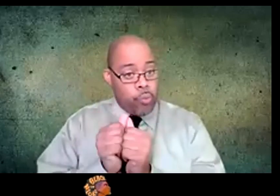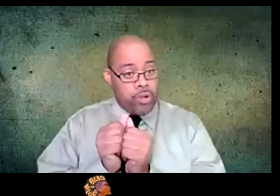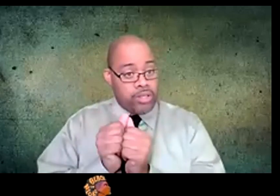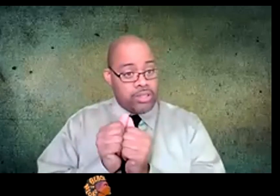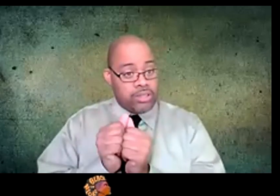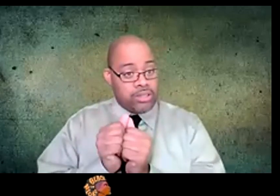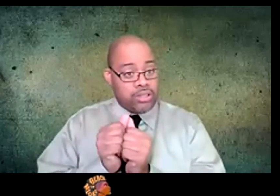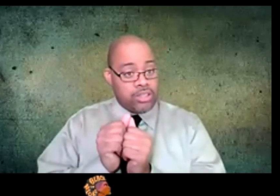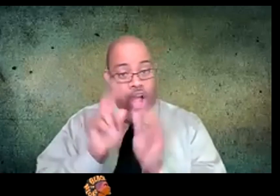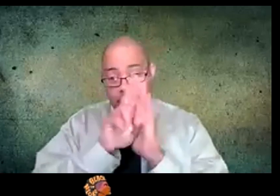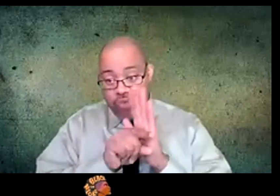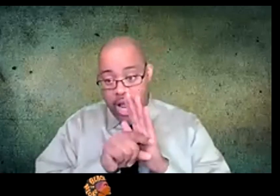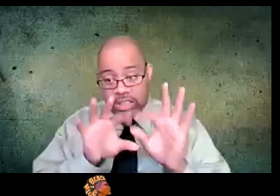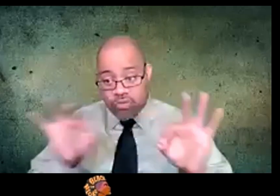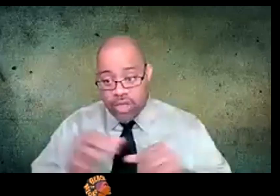an undergrad degree?